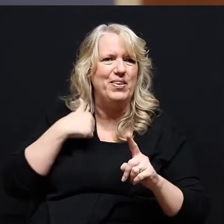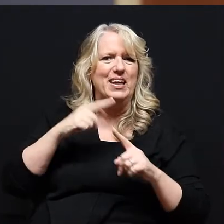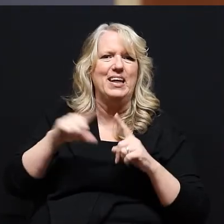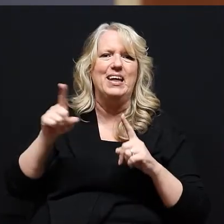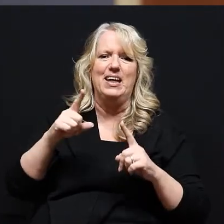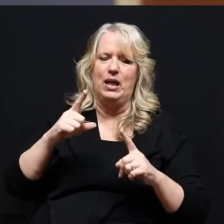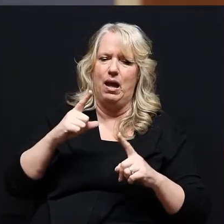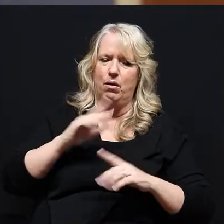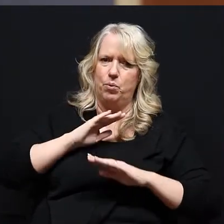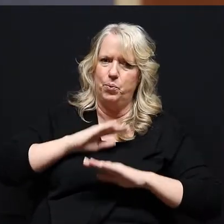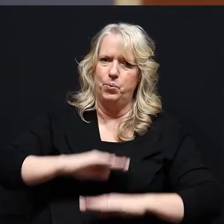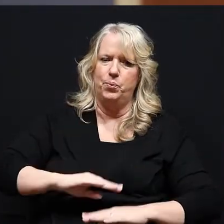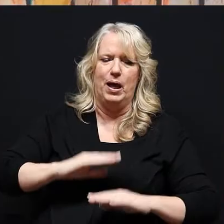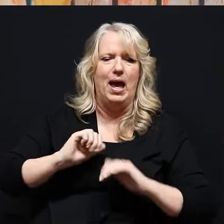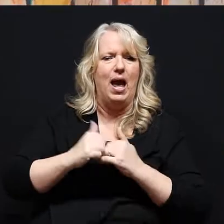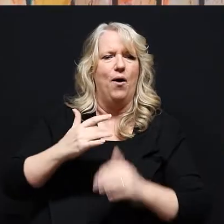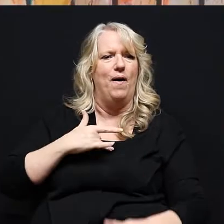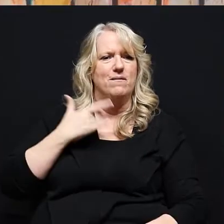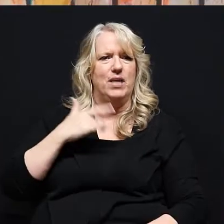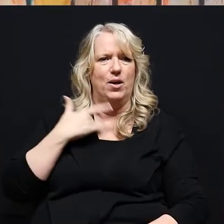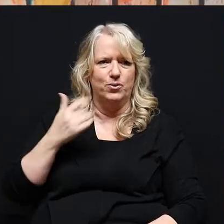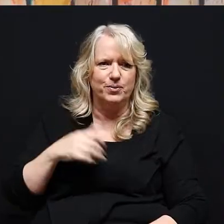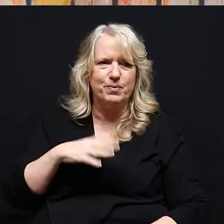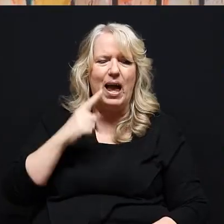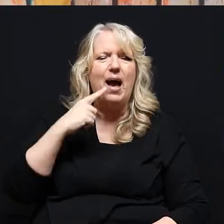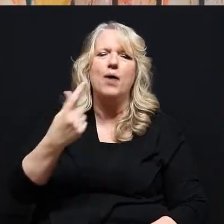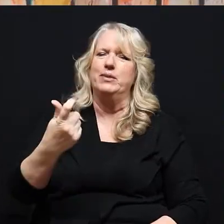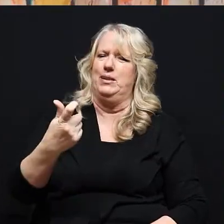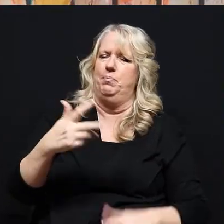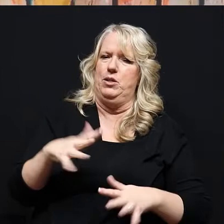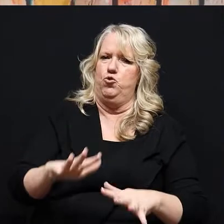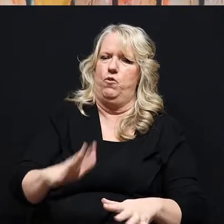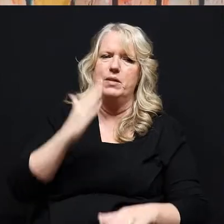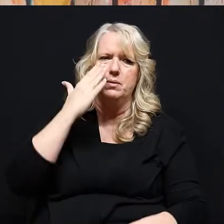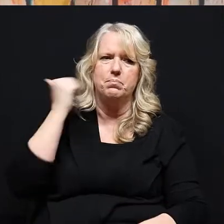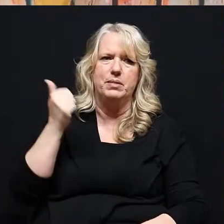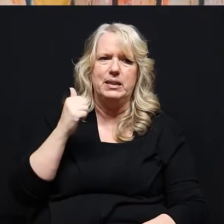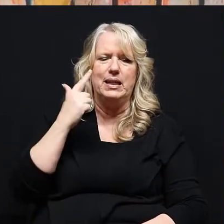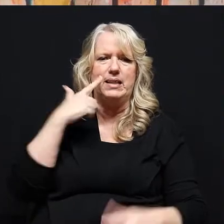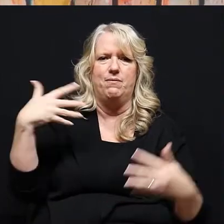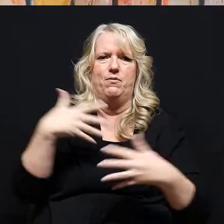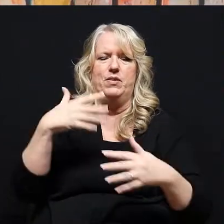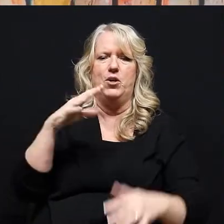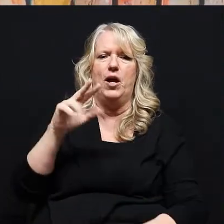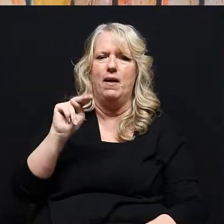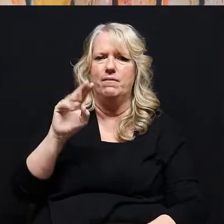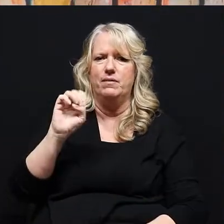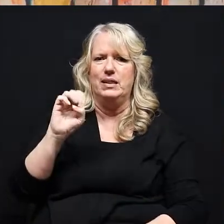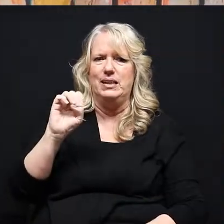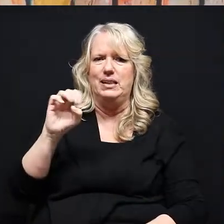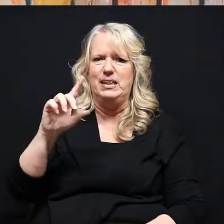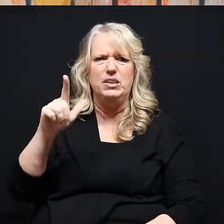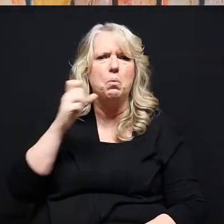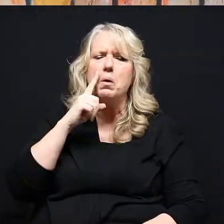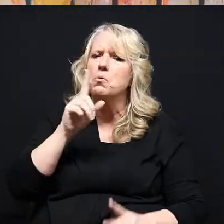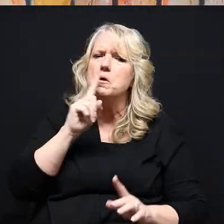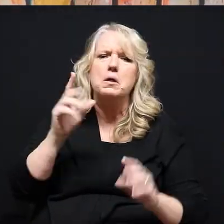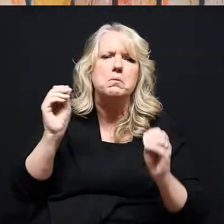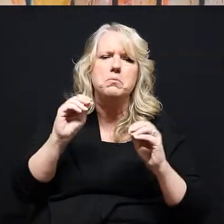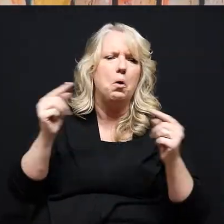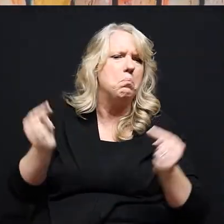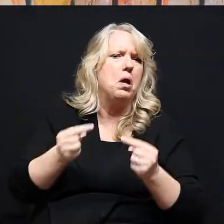that I felt was even unexpected. I was a little nervous because I have a fear of needles, but it was honestly painless.